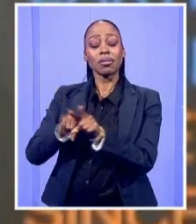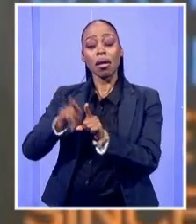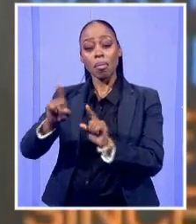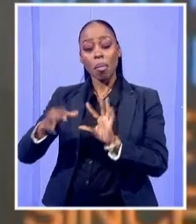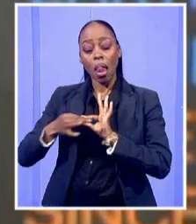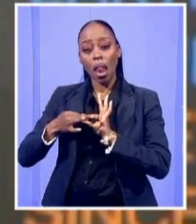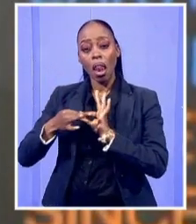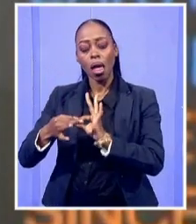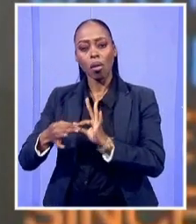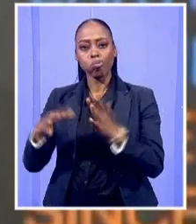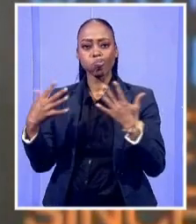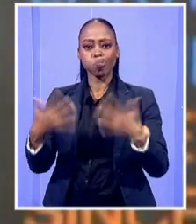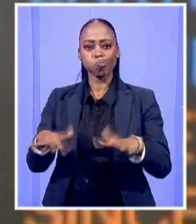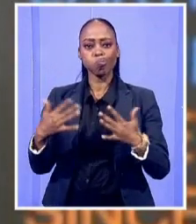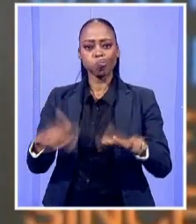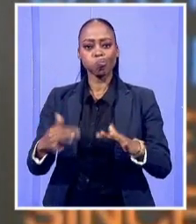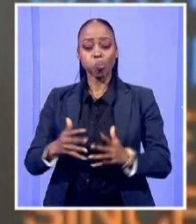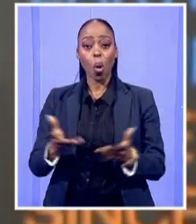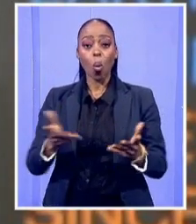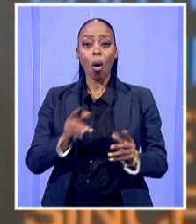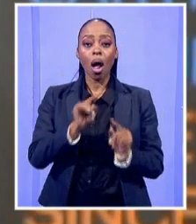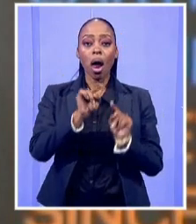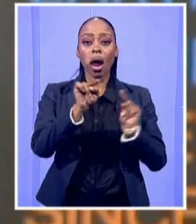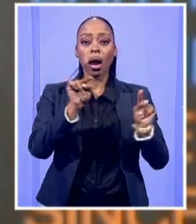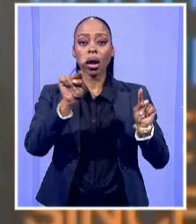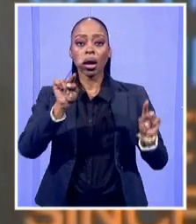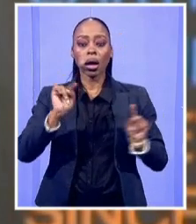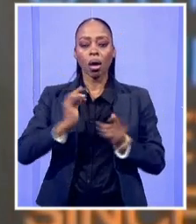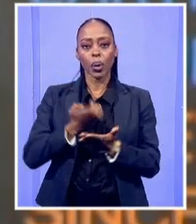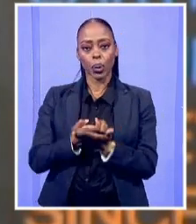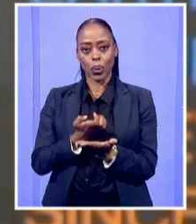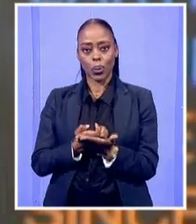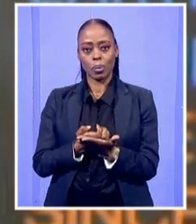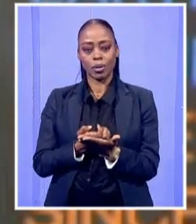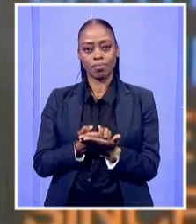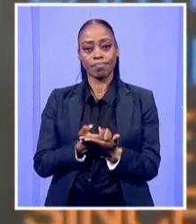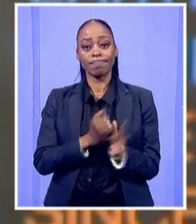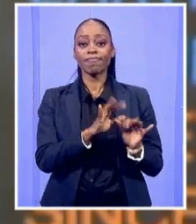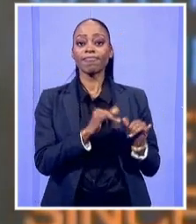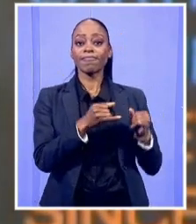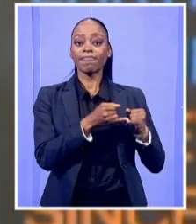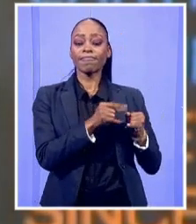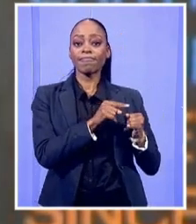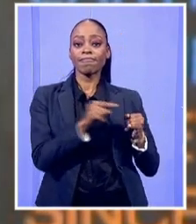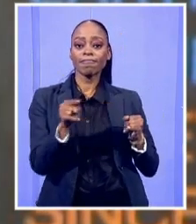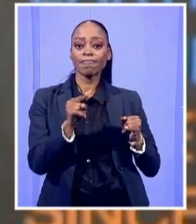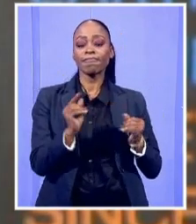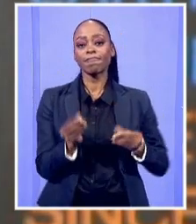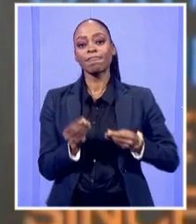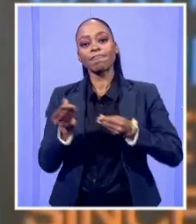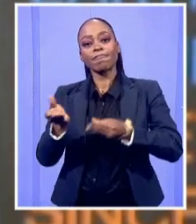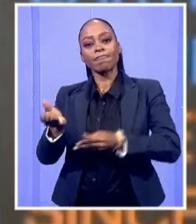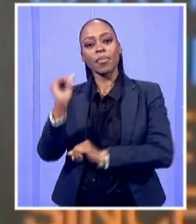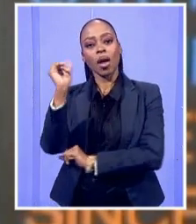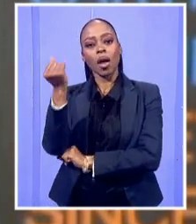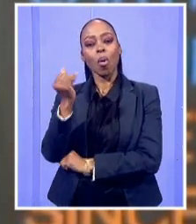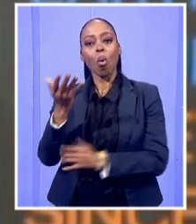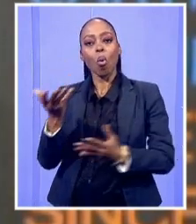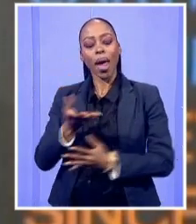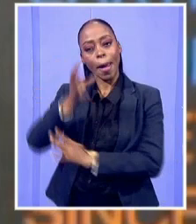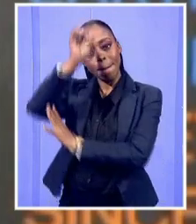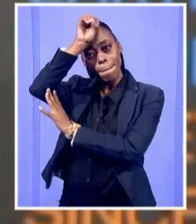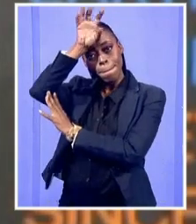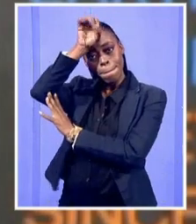linkages into other parts of the economy. The companies that supply equipment to the mining